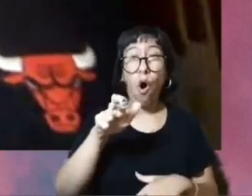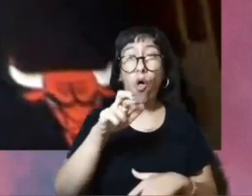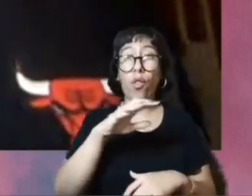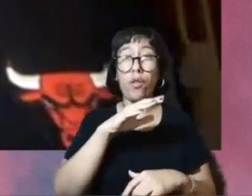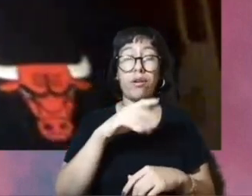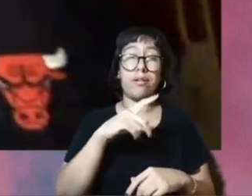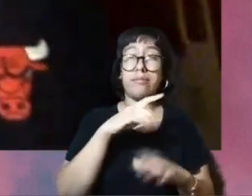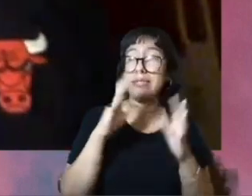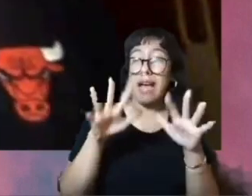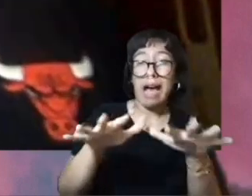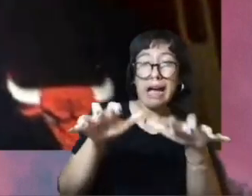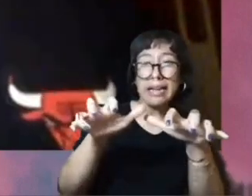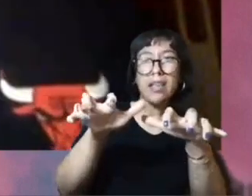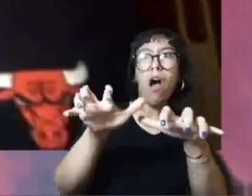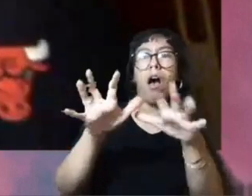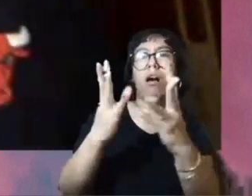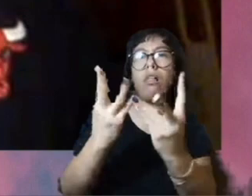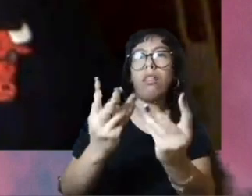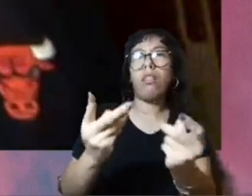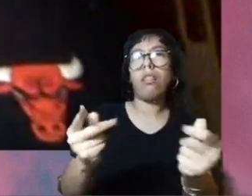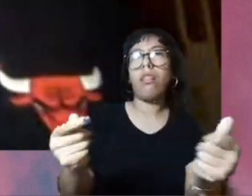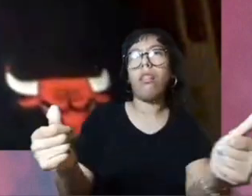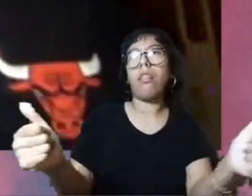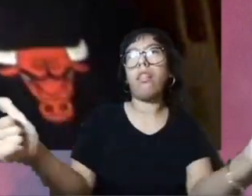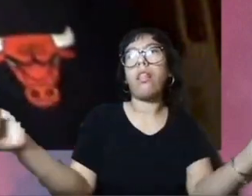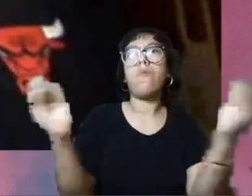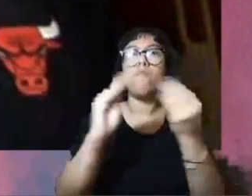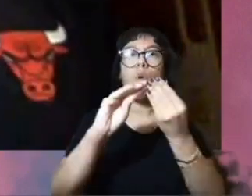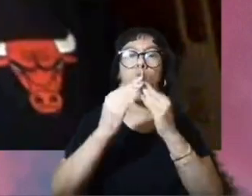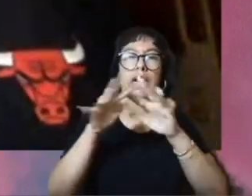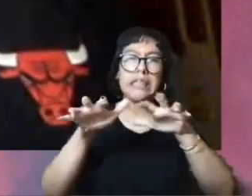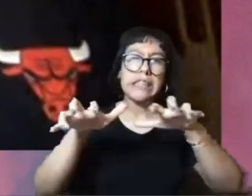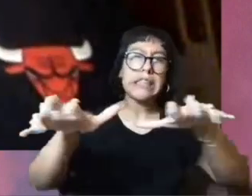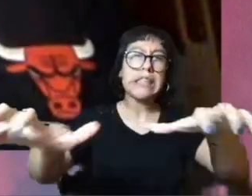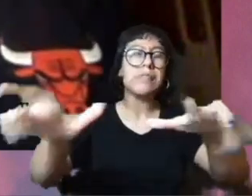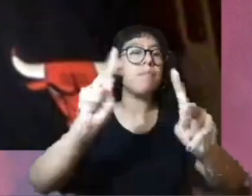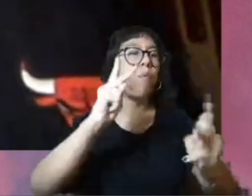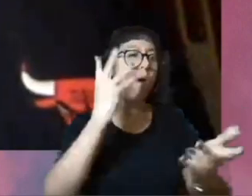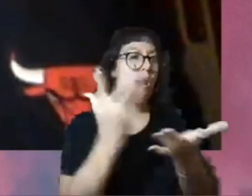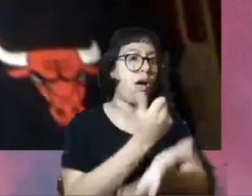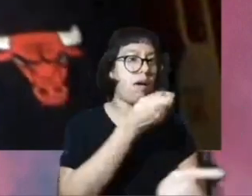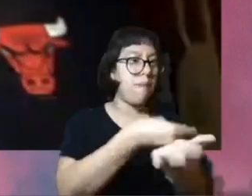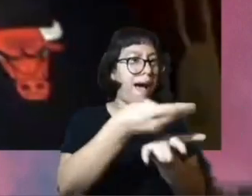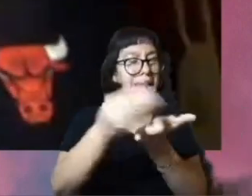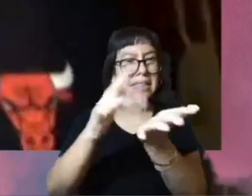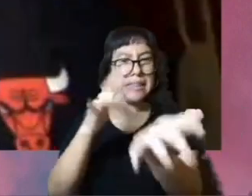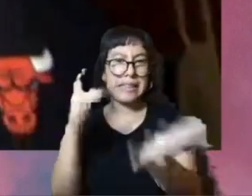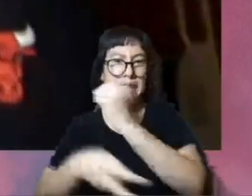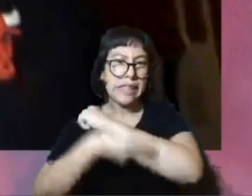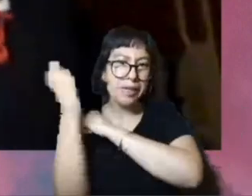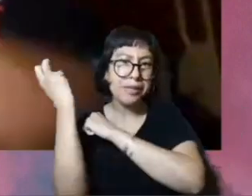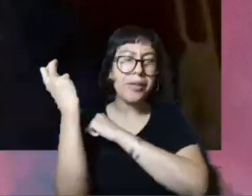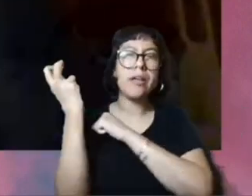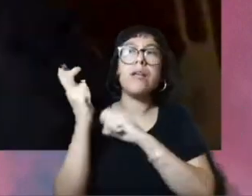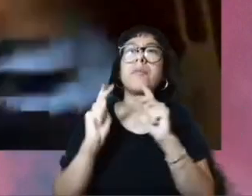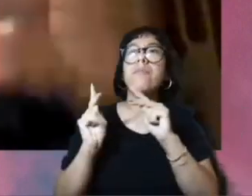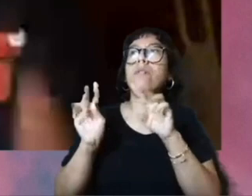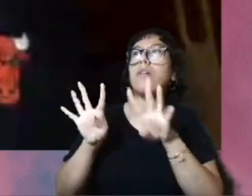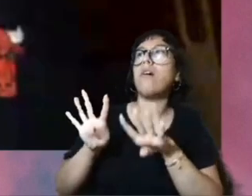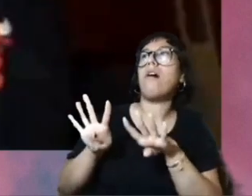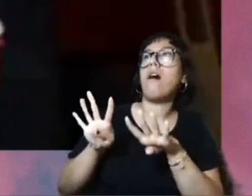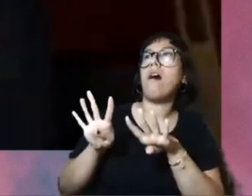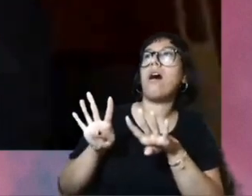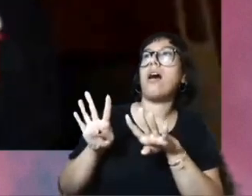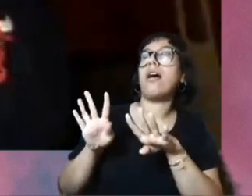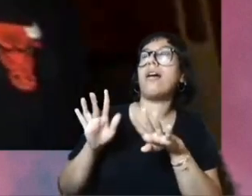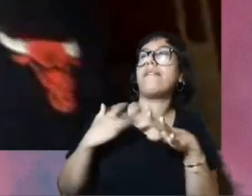folks to buy and sell and steal, maybe everybody will feel a little more